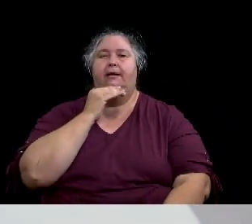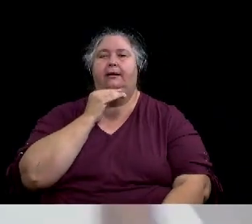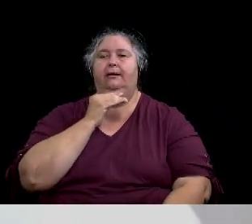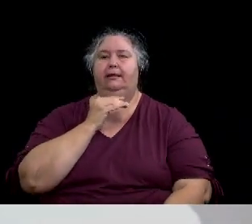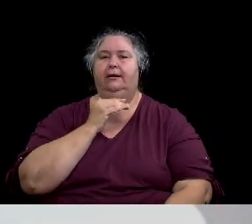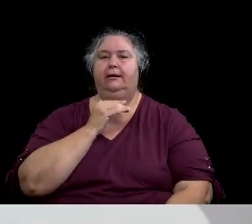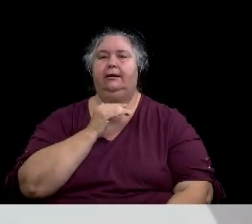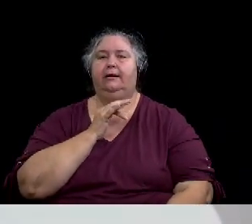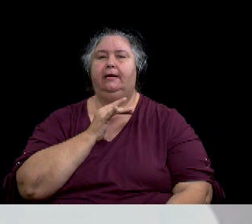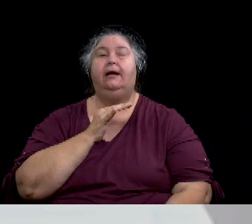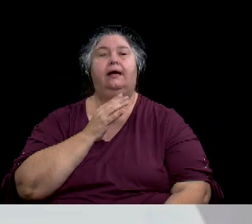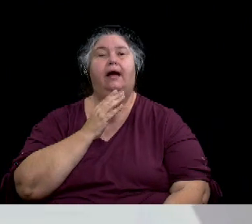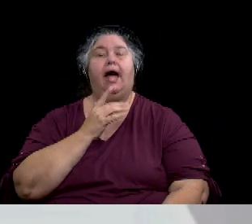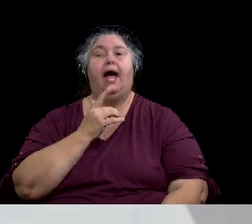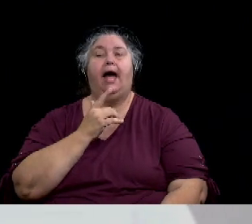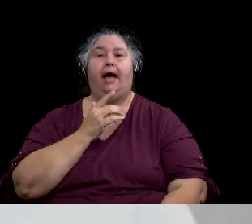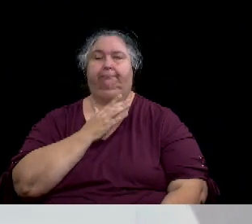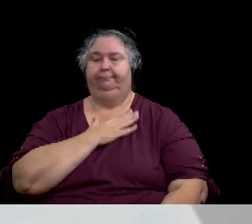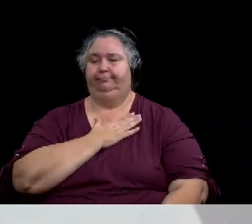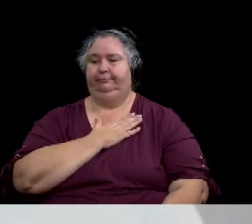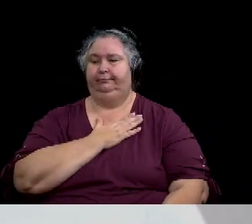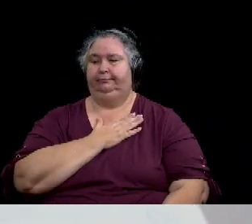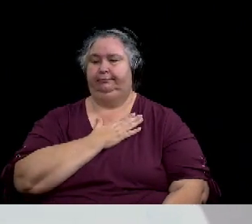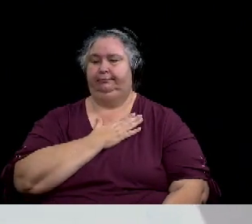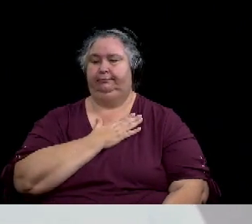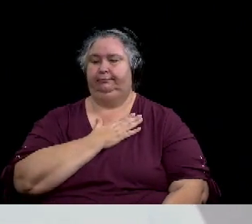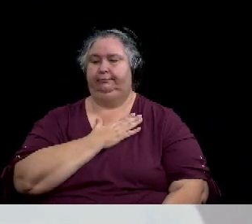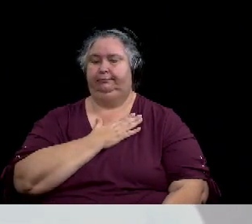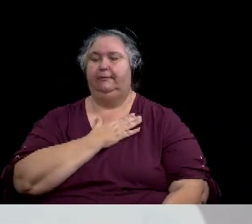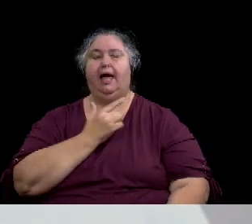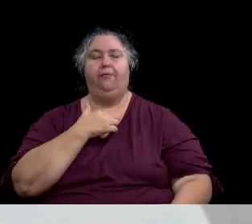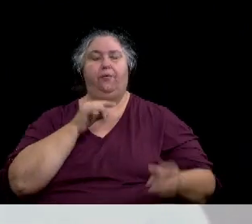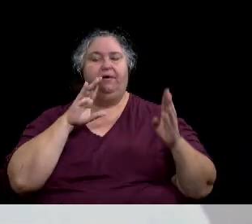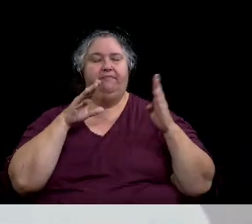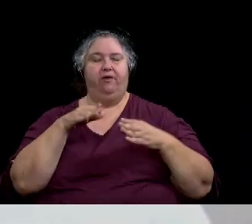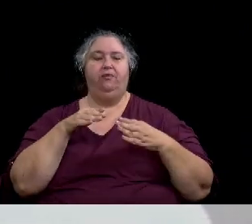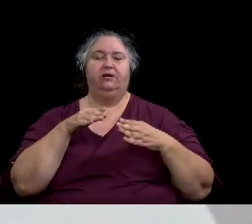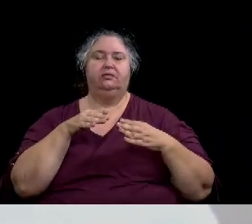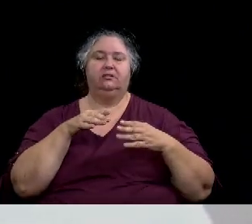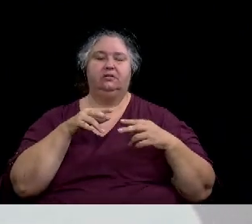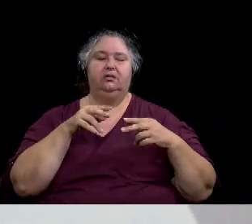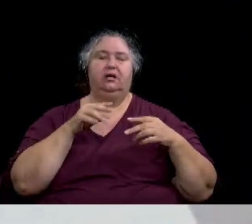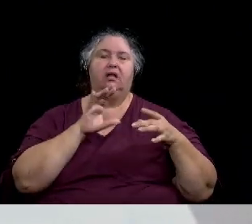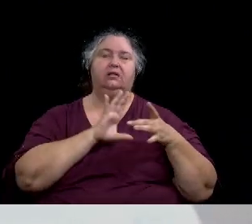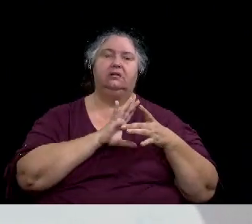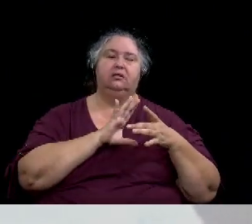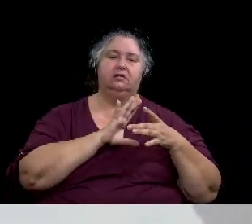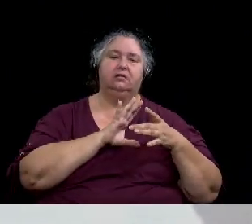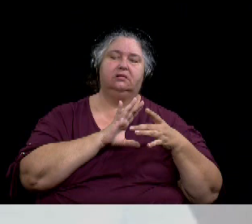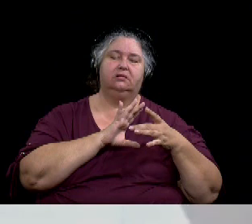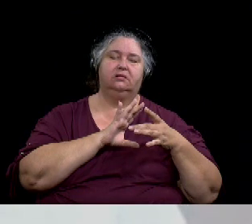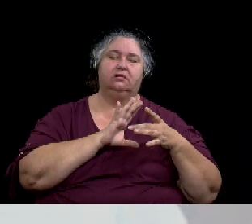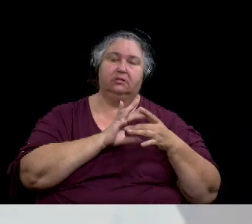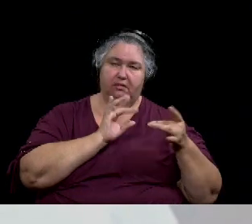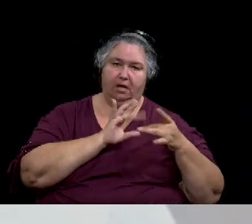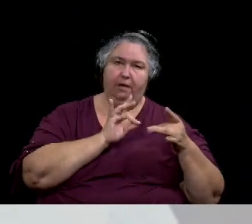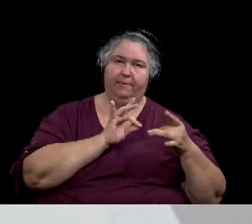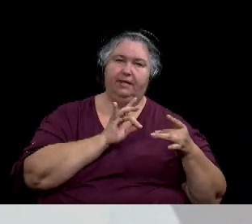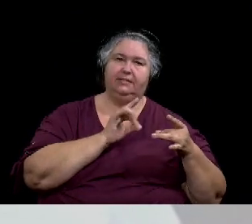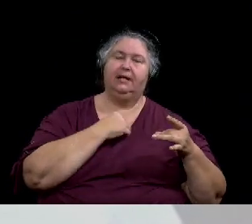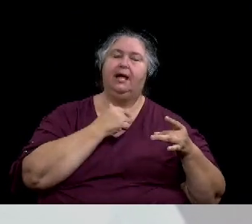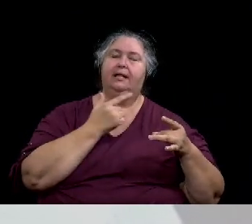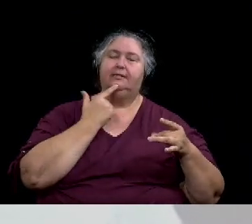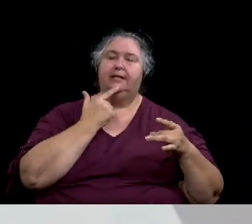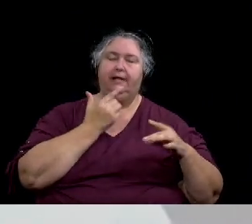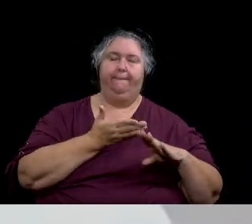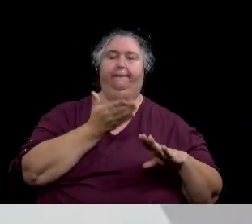I really want to just spend my time in revisiting comments that I've made in previous press conferences,